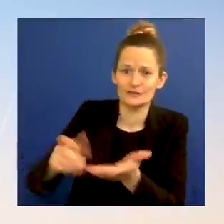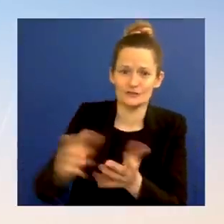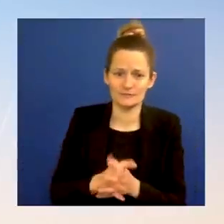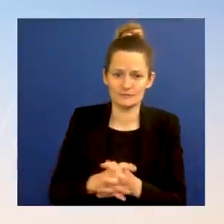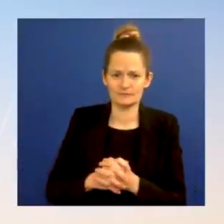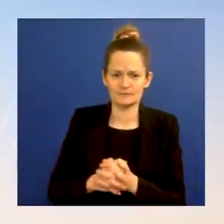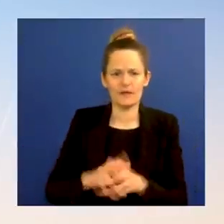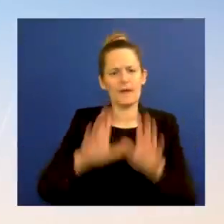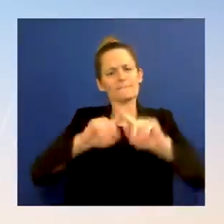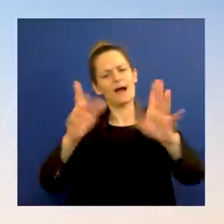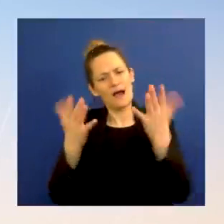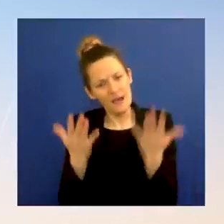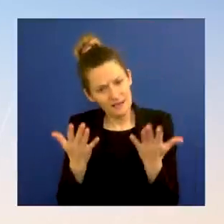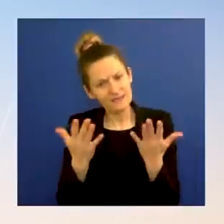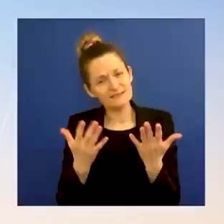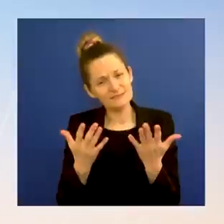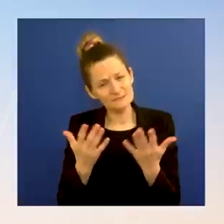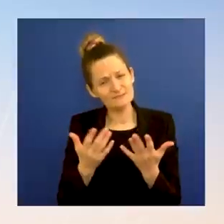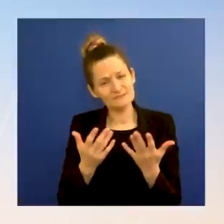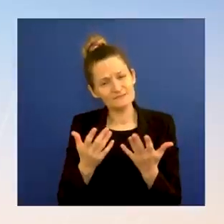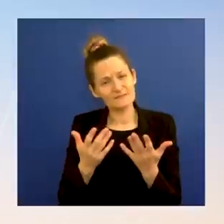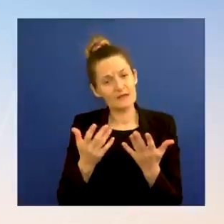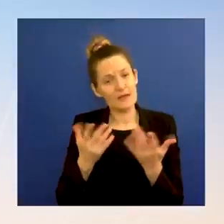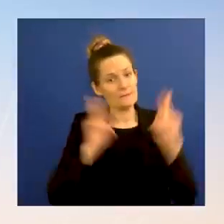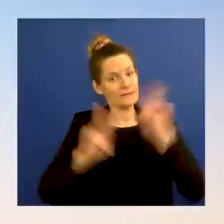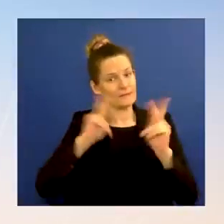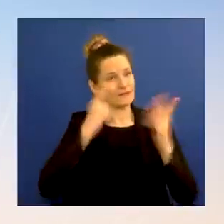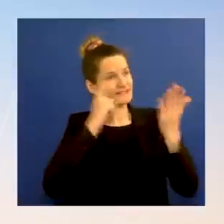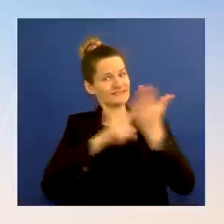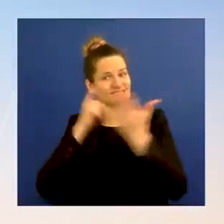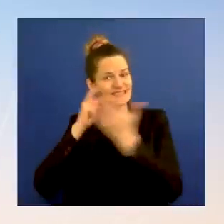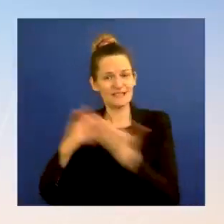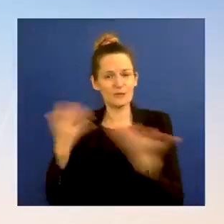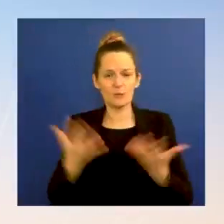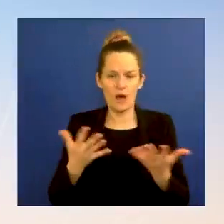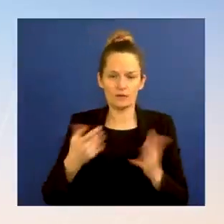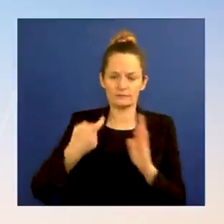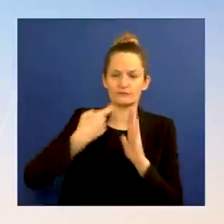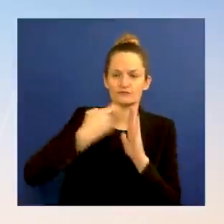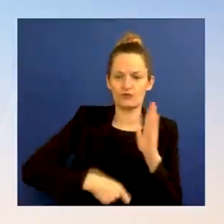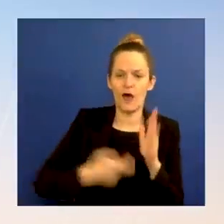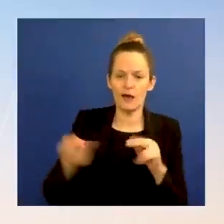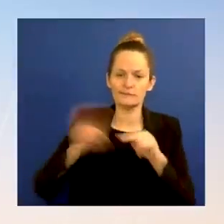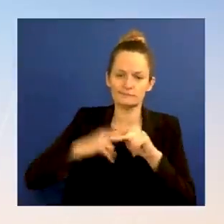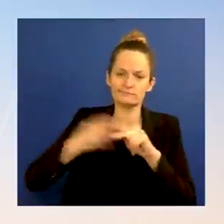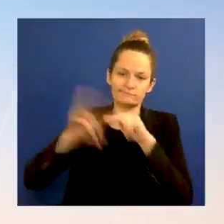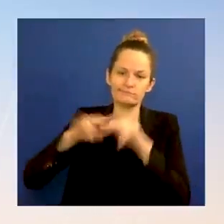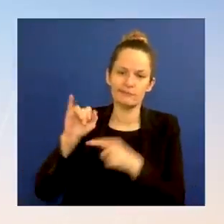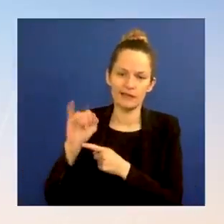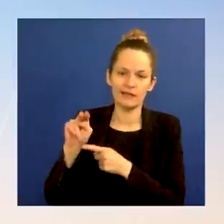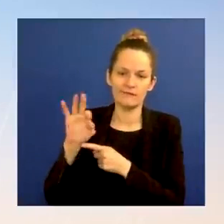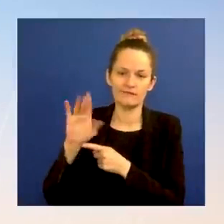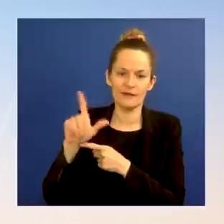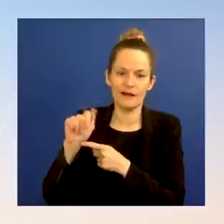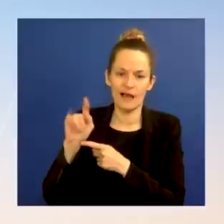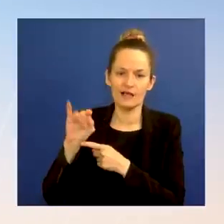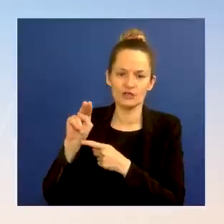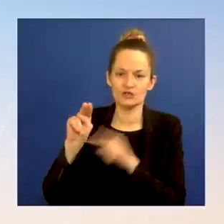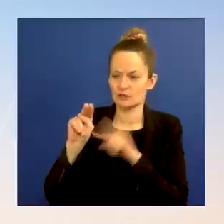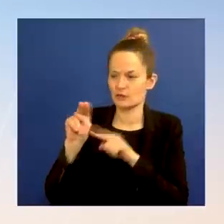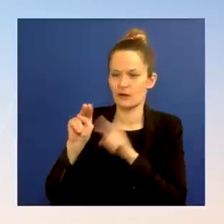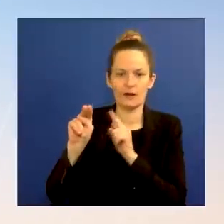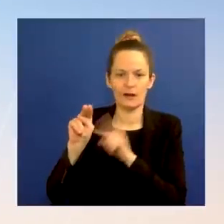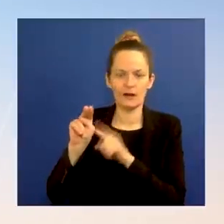have inflation. The president has acknowledged that. We understand that. He is focused on that. But what people also report is that their